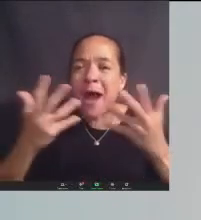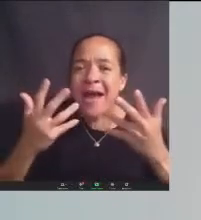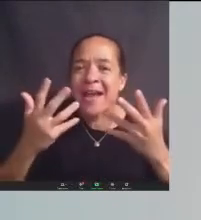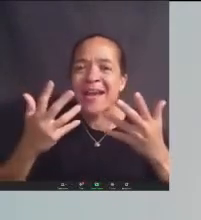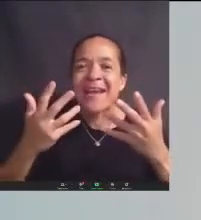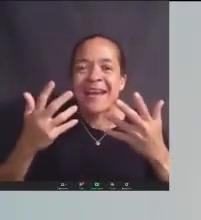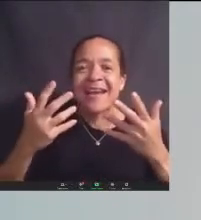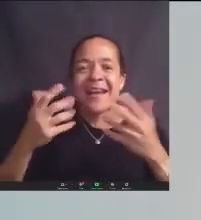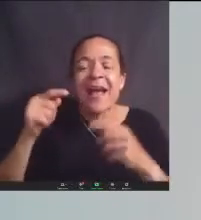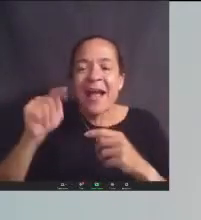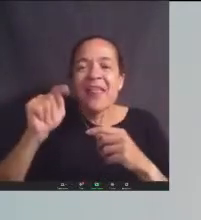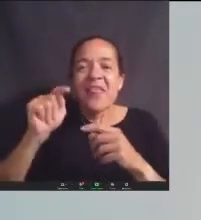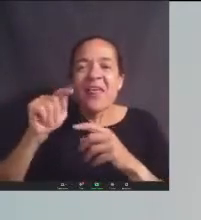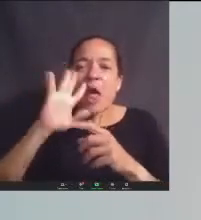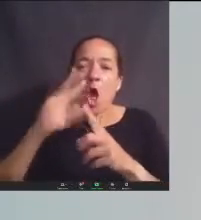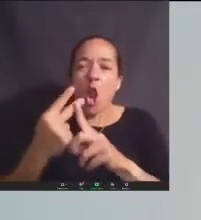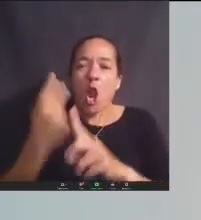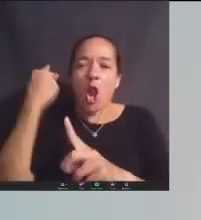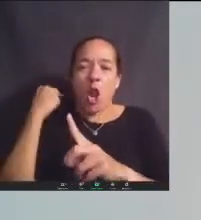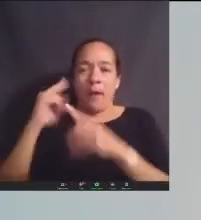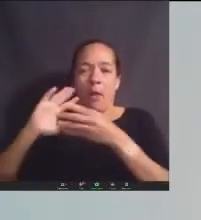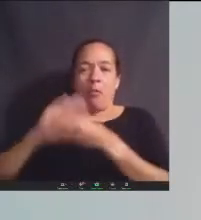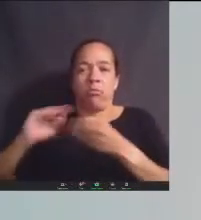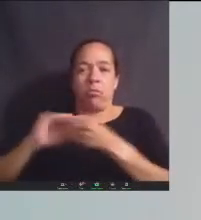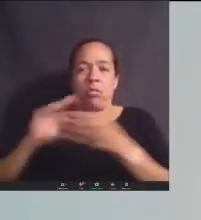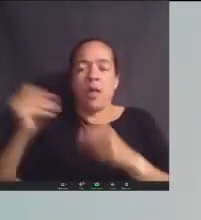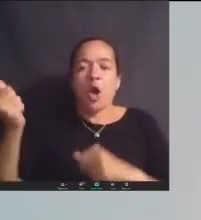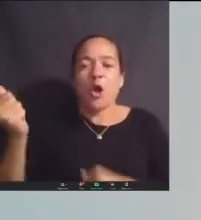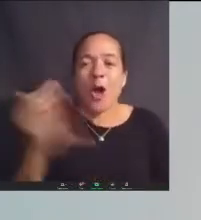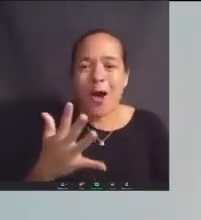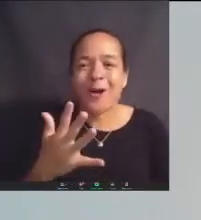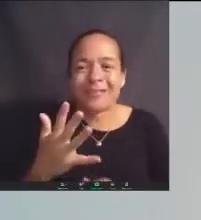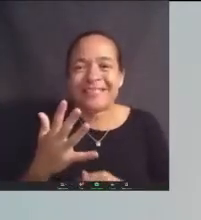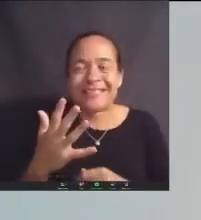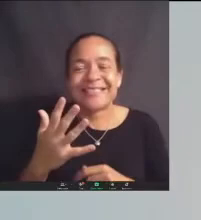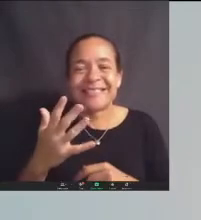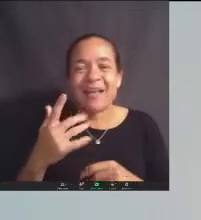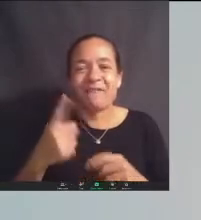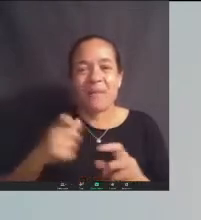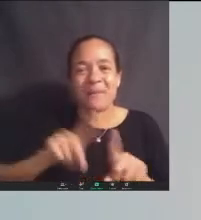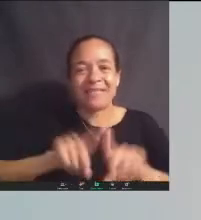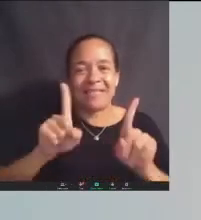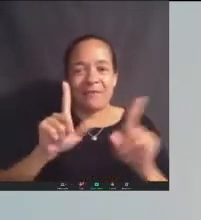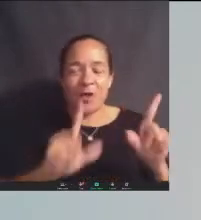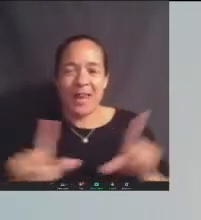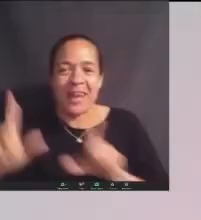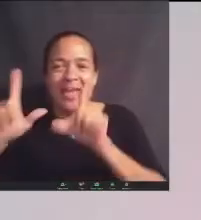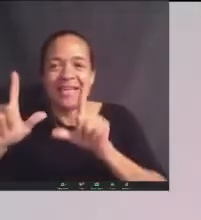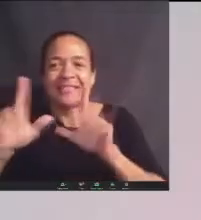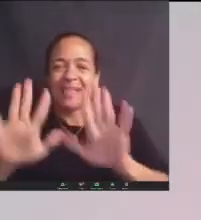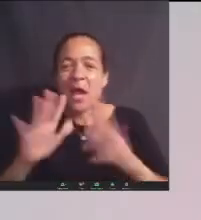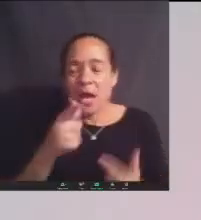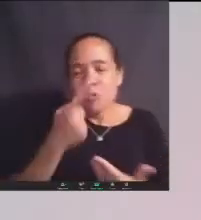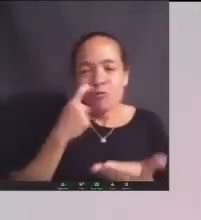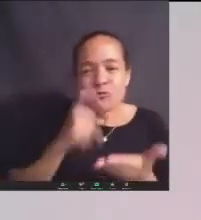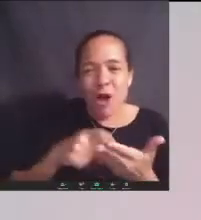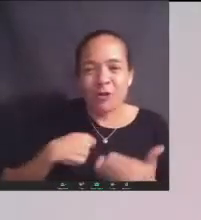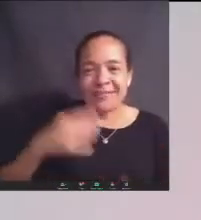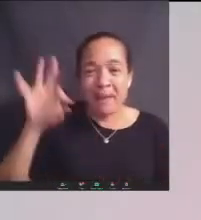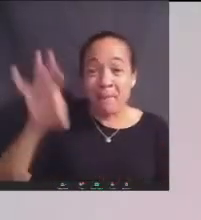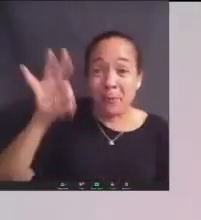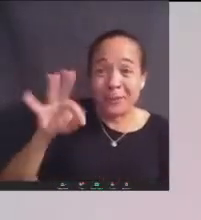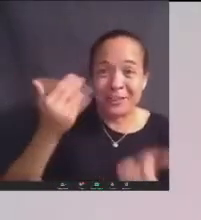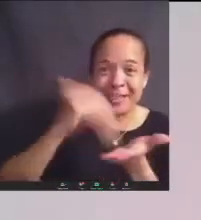articulation of what has caused these things. And so maybe and as you can see, I started to preach again, but preach, Trabian, preach. I'm